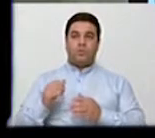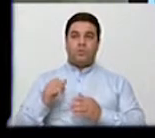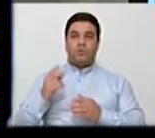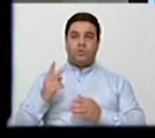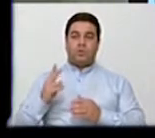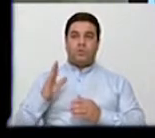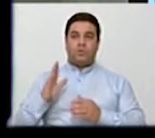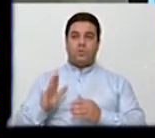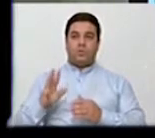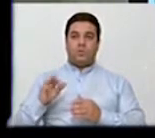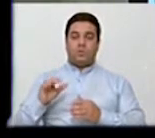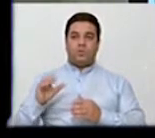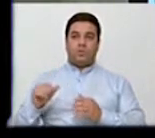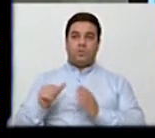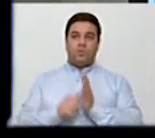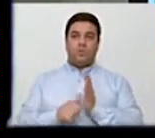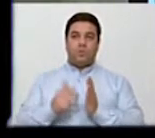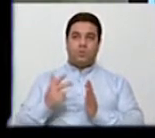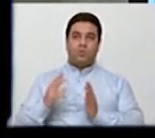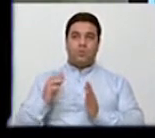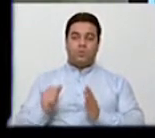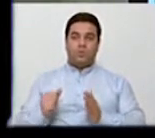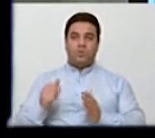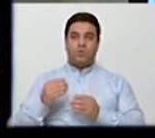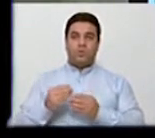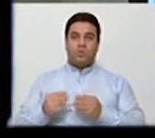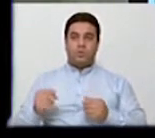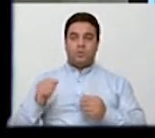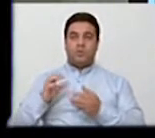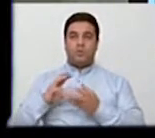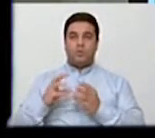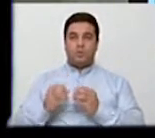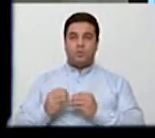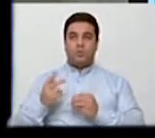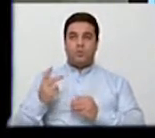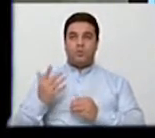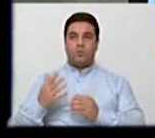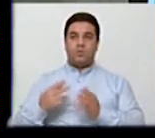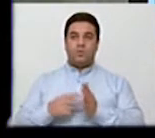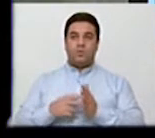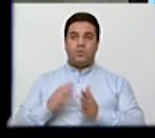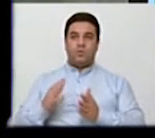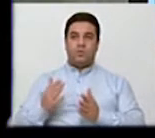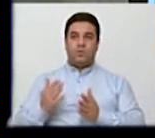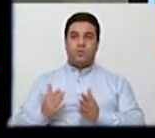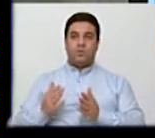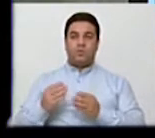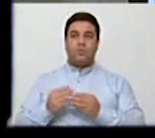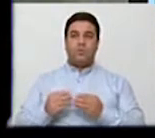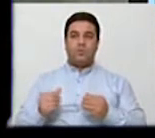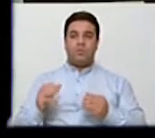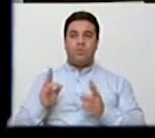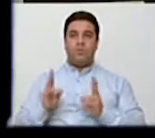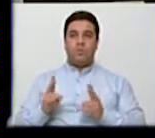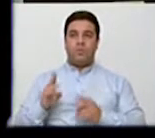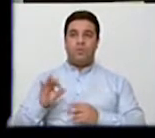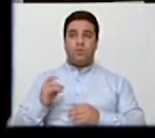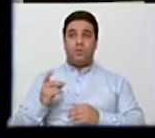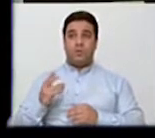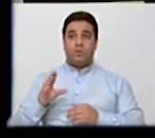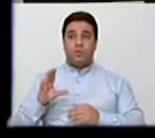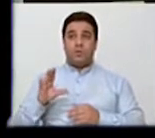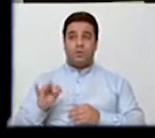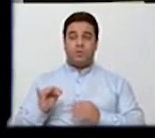ekvivalent massasiga, ya'ni 63 ga hamda eritmaning hajmiga 35 ga bo'ladigan bo'lsak, eritmaning normal